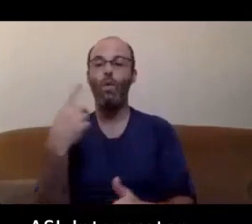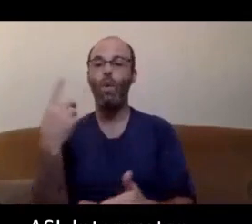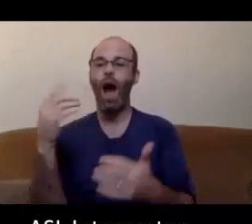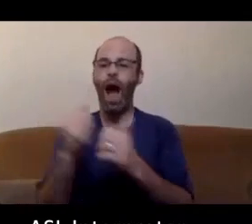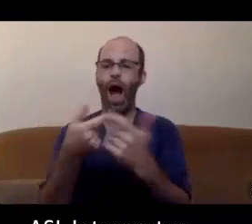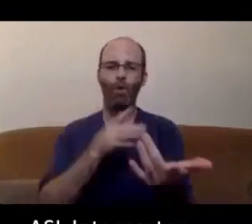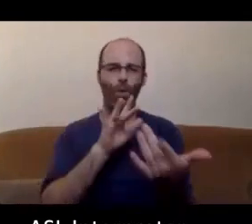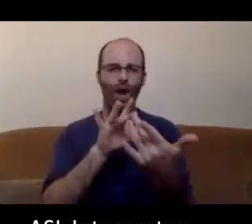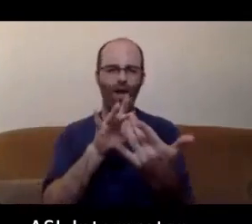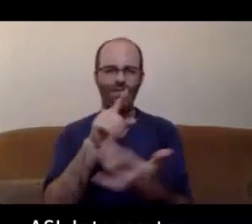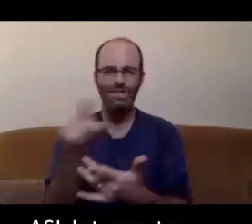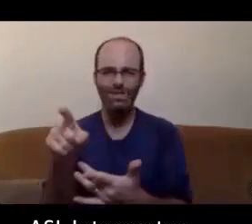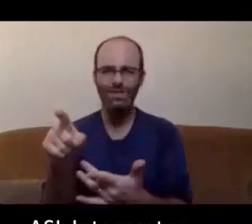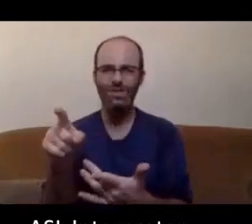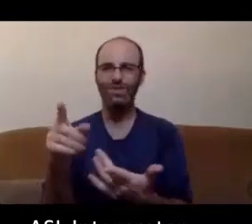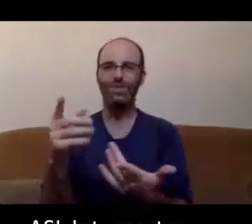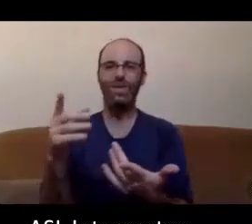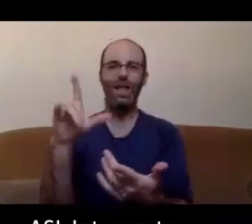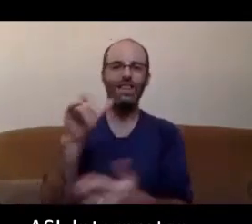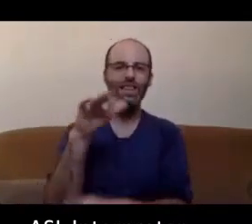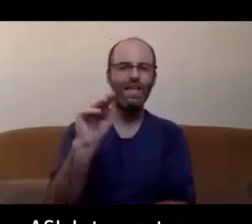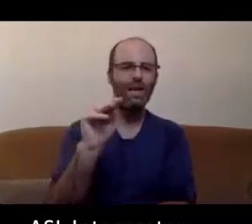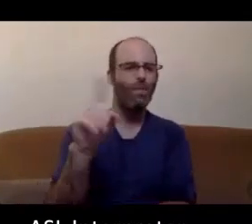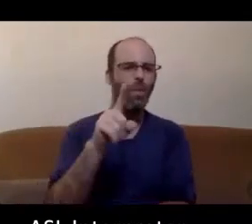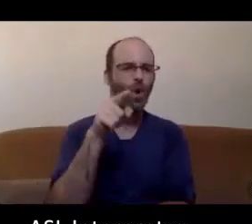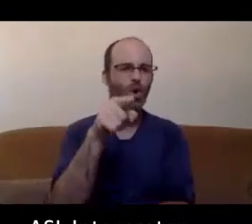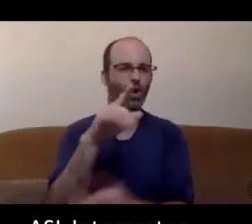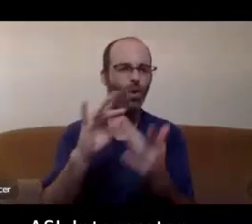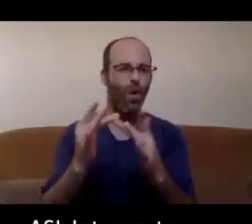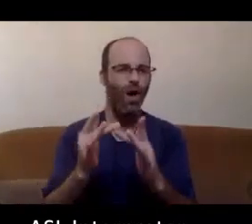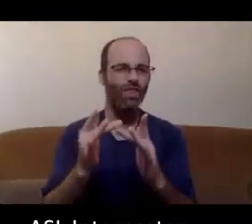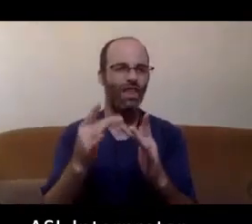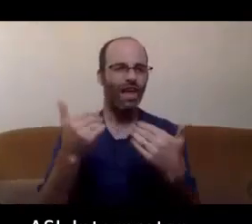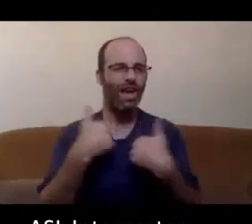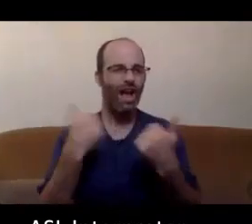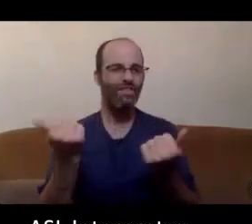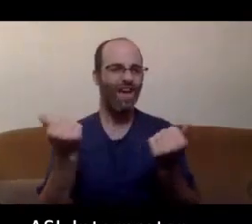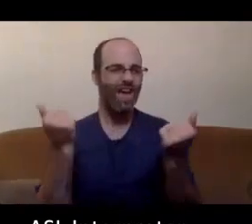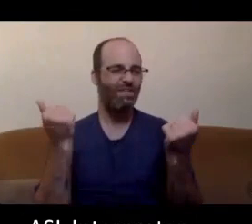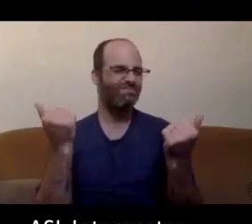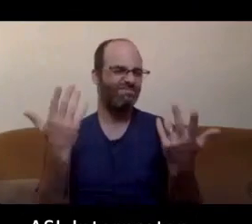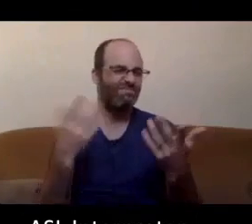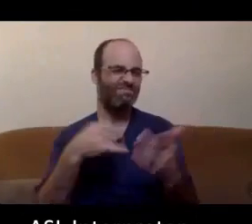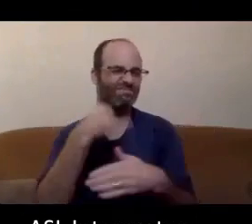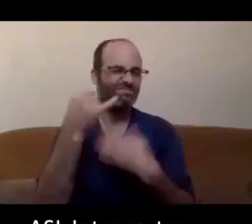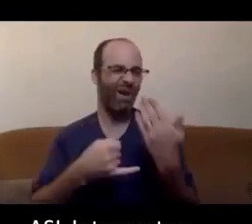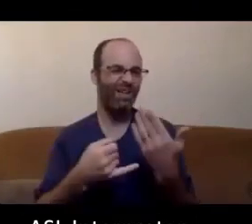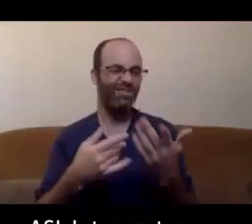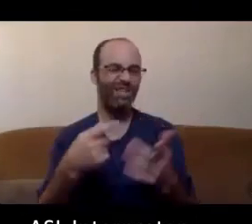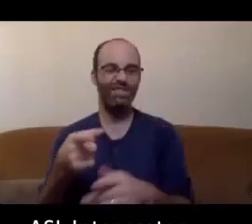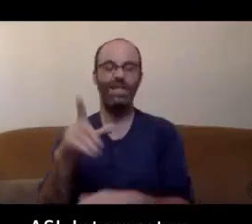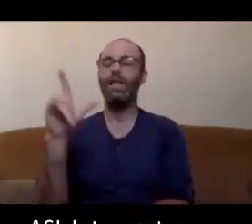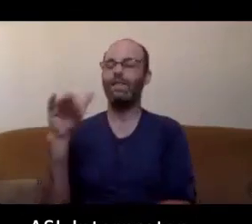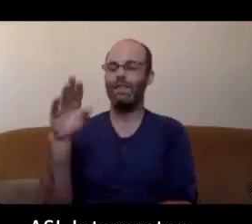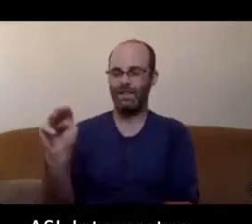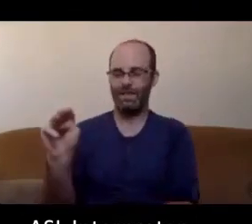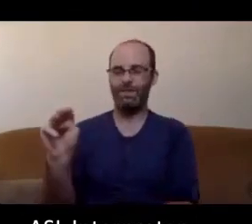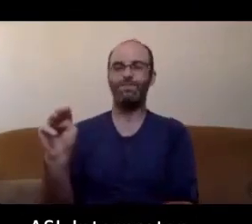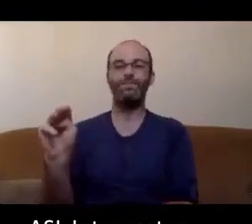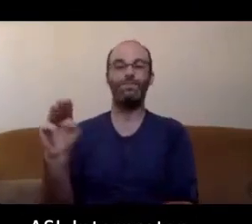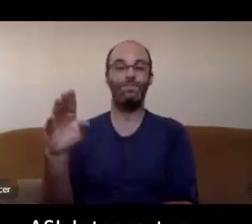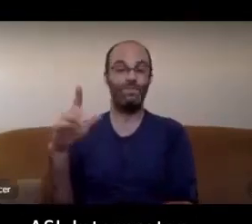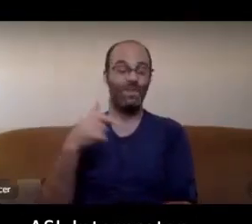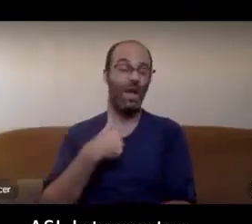So, Liam, where can we find you online, and do you have any major projects coming up? So you can find me mainly